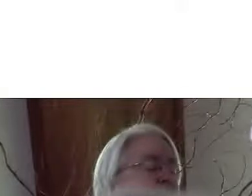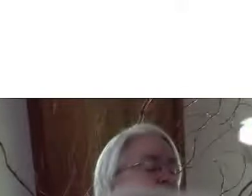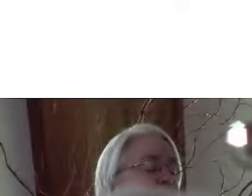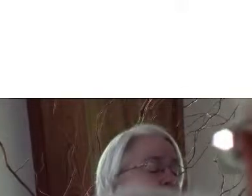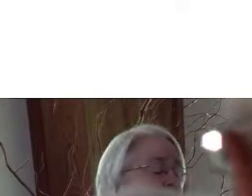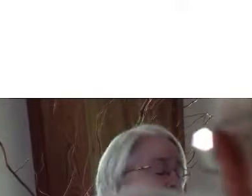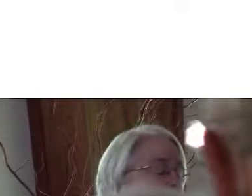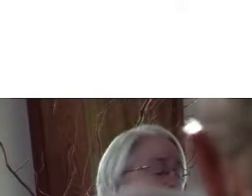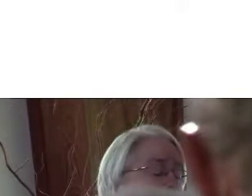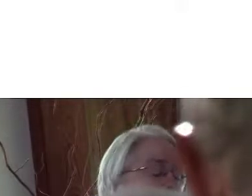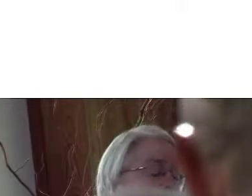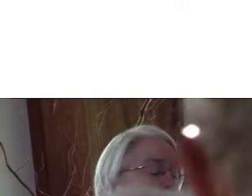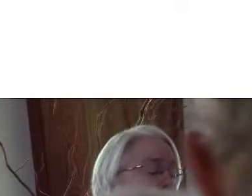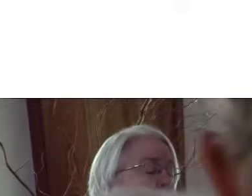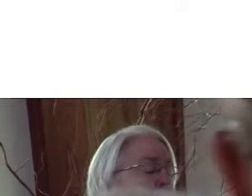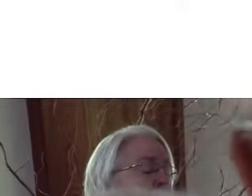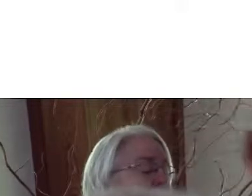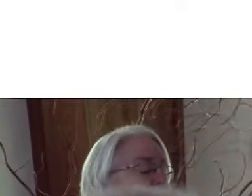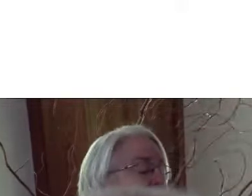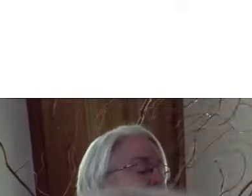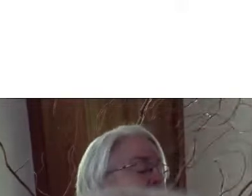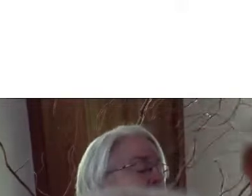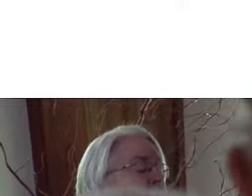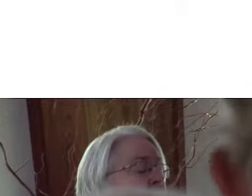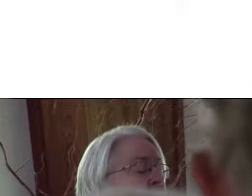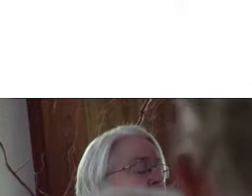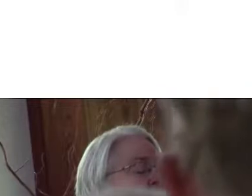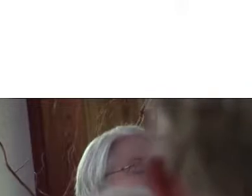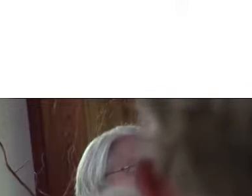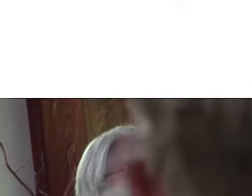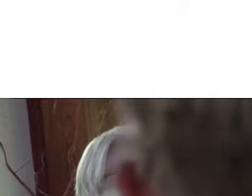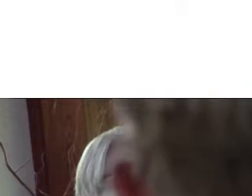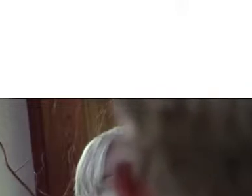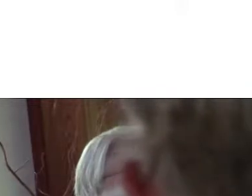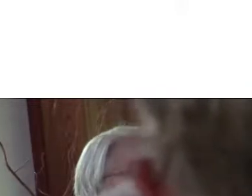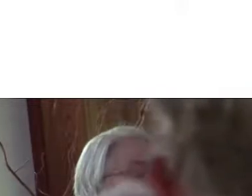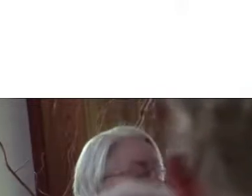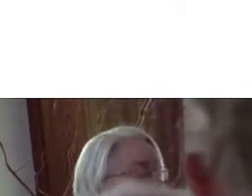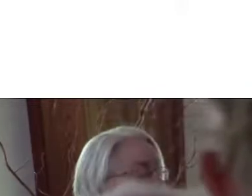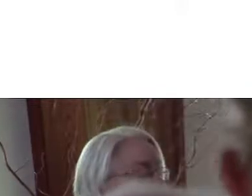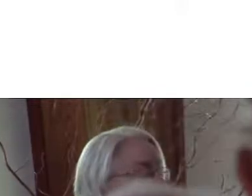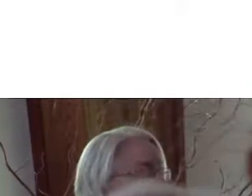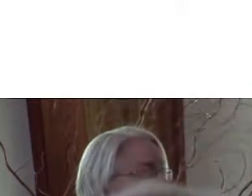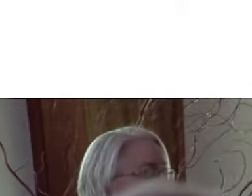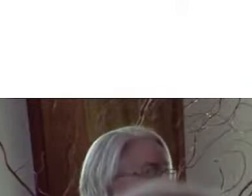thanks. For all that is our life,